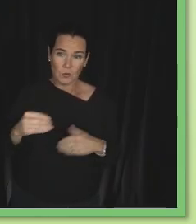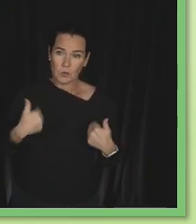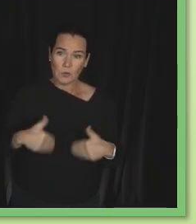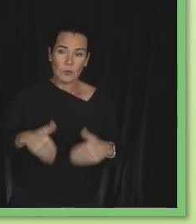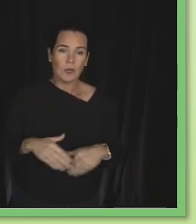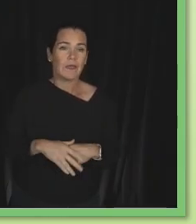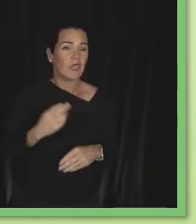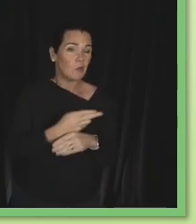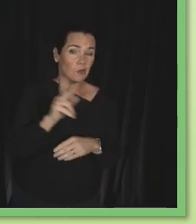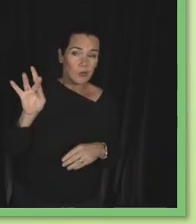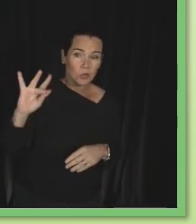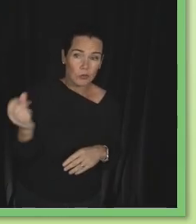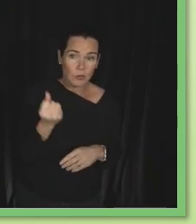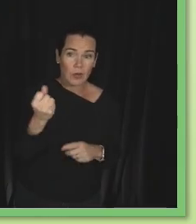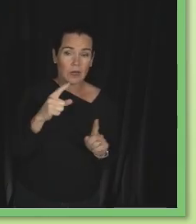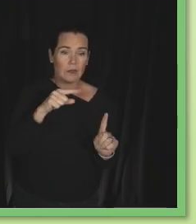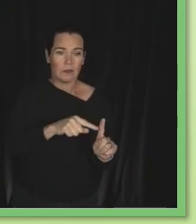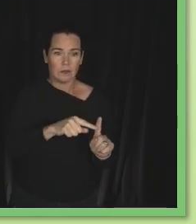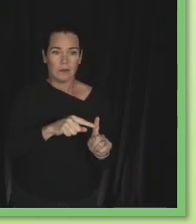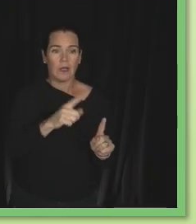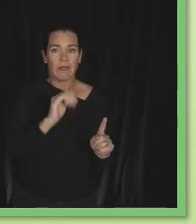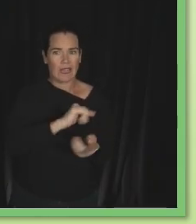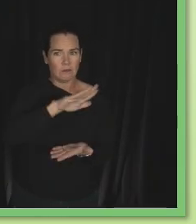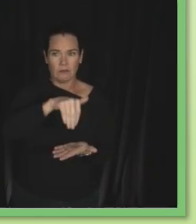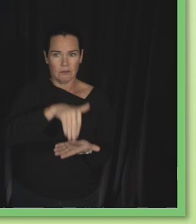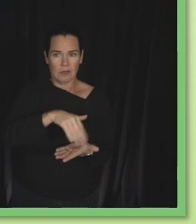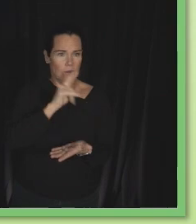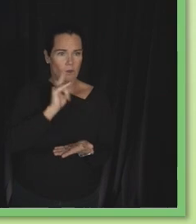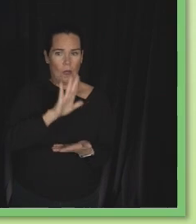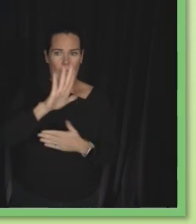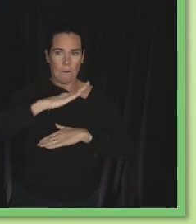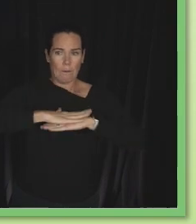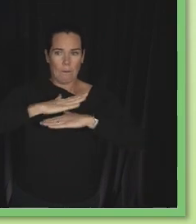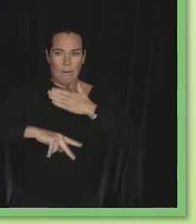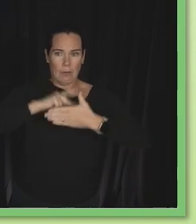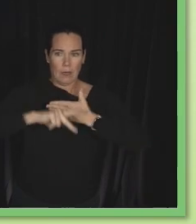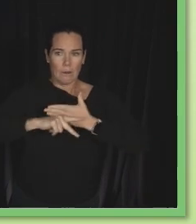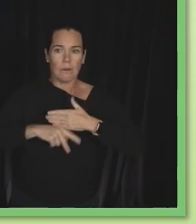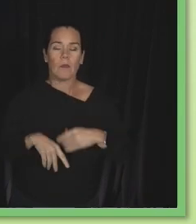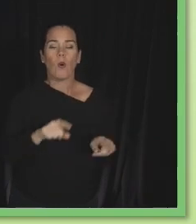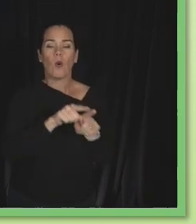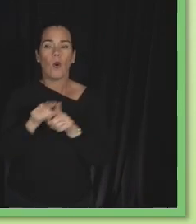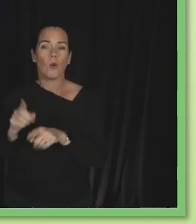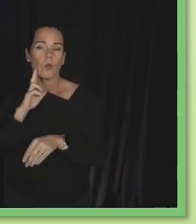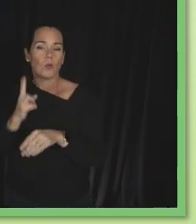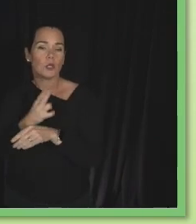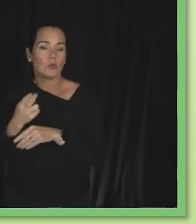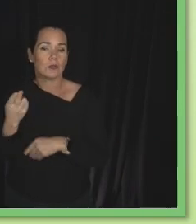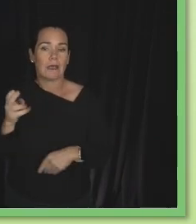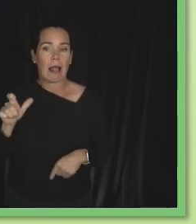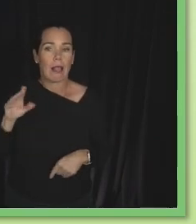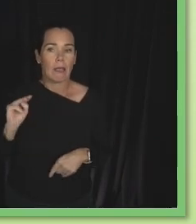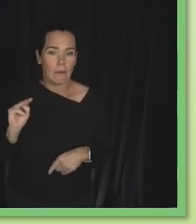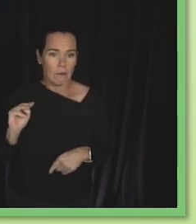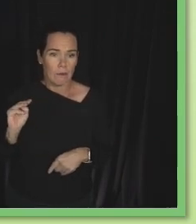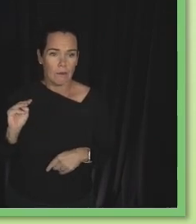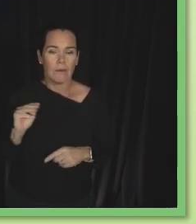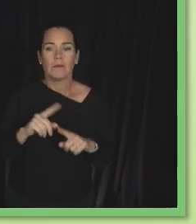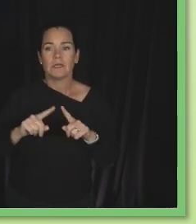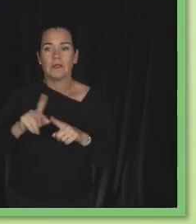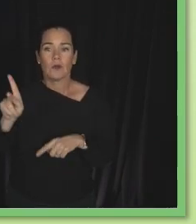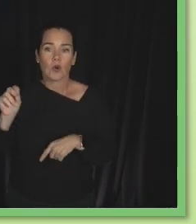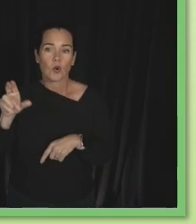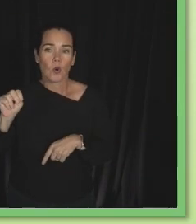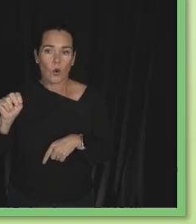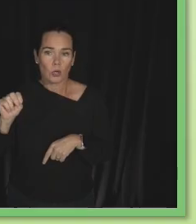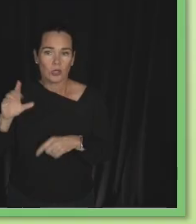using Kubernetes. It's core to the platform that they're building. They're also using Helm, Kubernetes, cron jobs, and